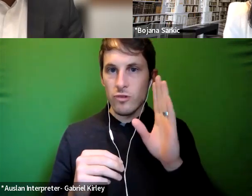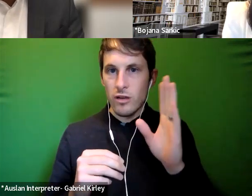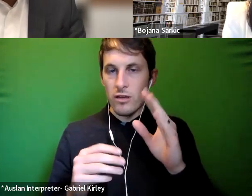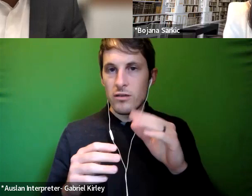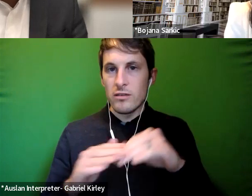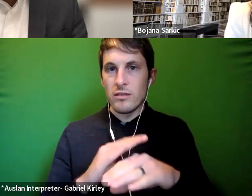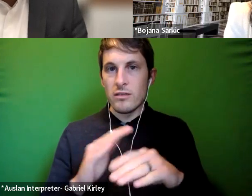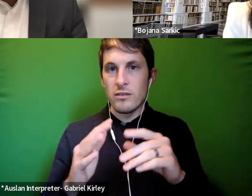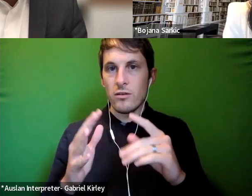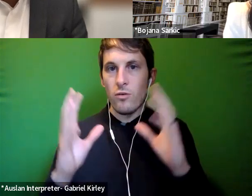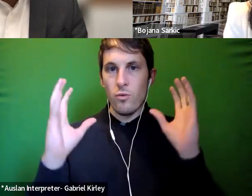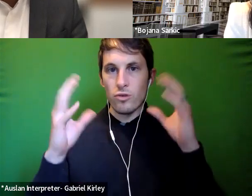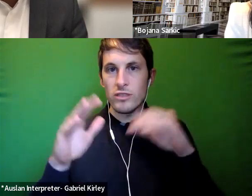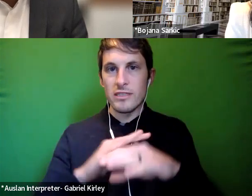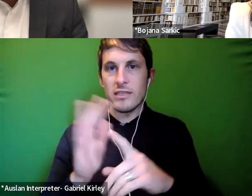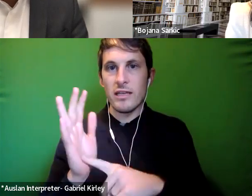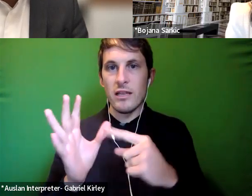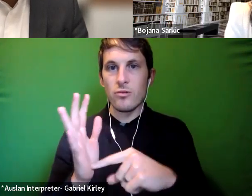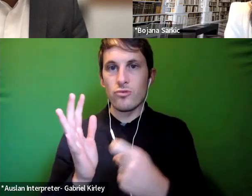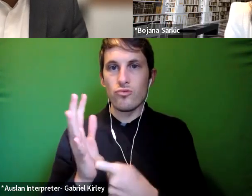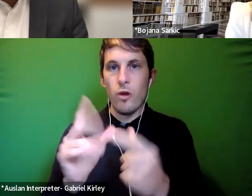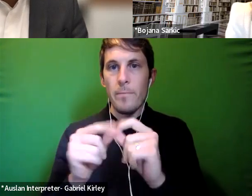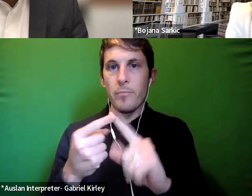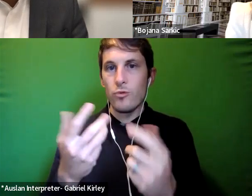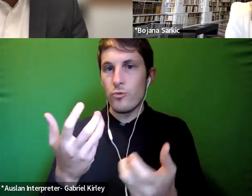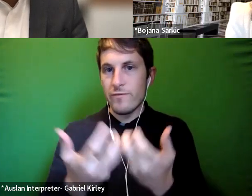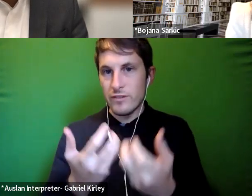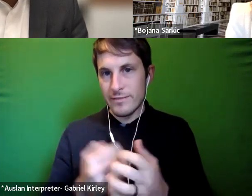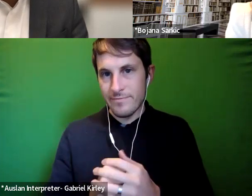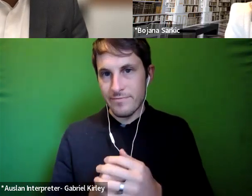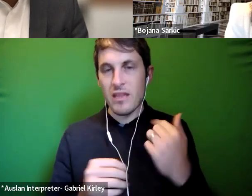in audiology at La Trobe University. I have